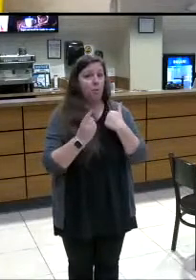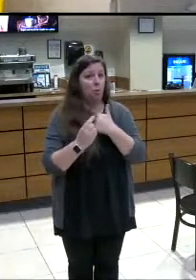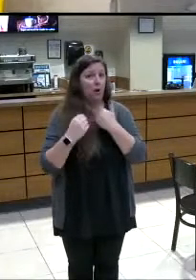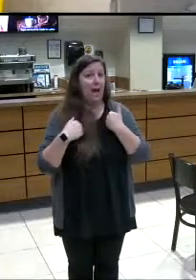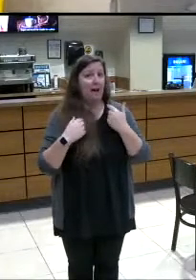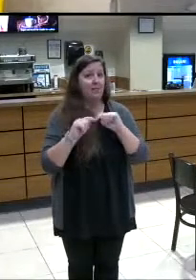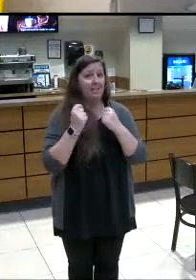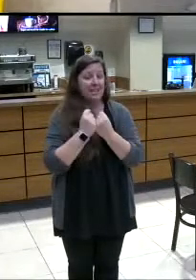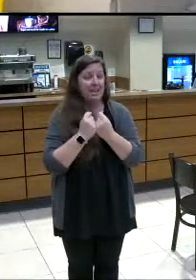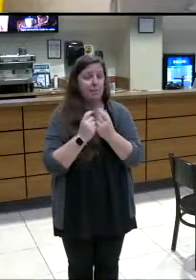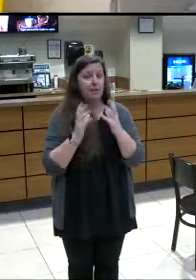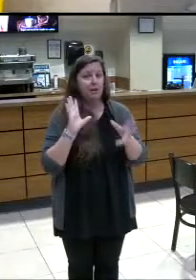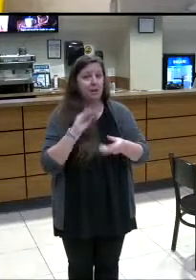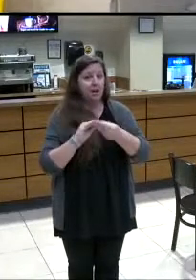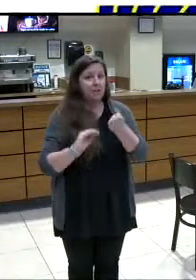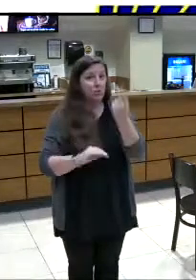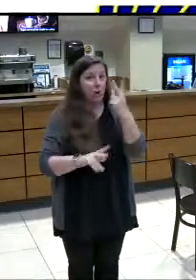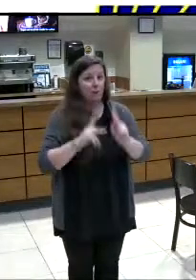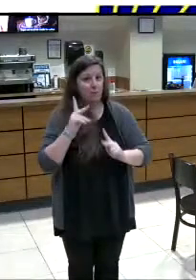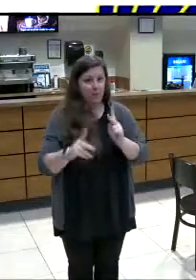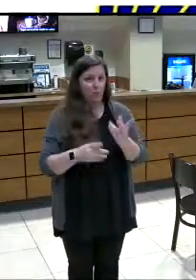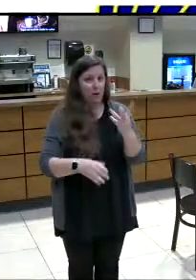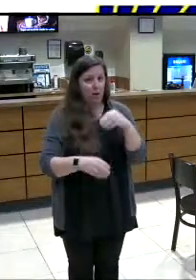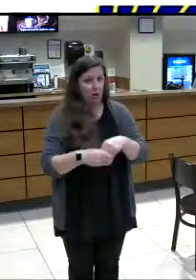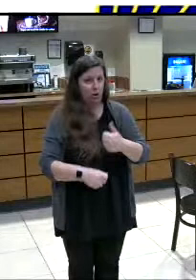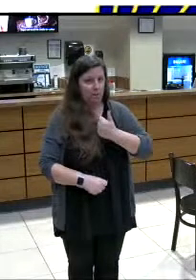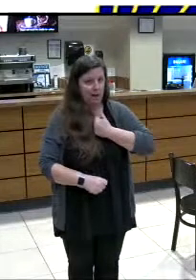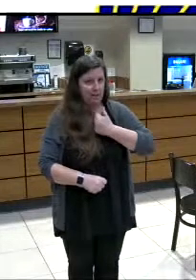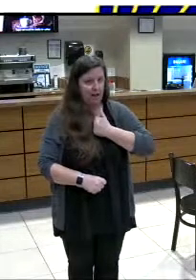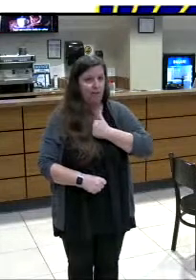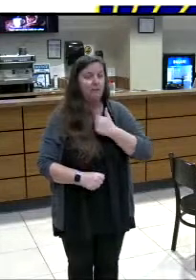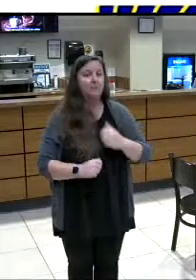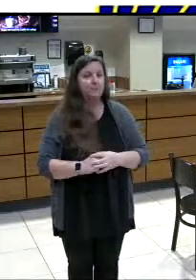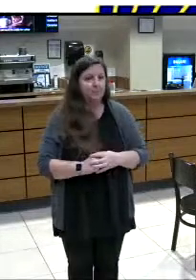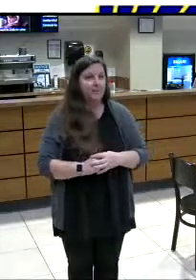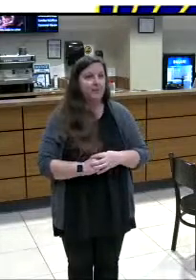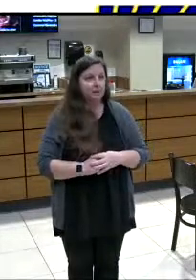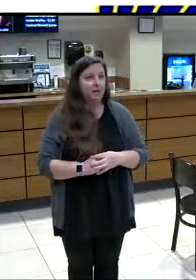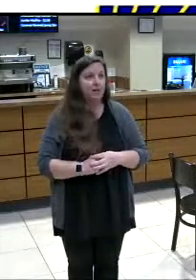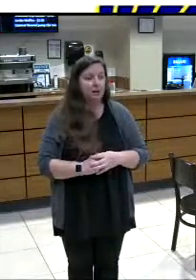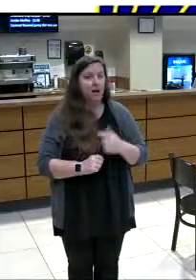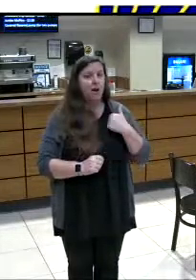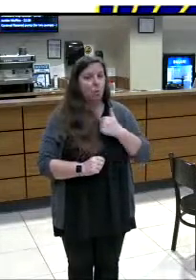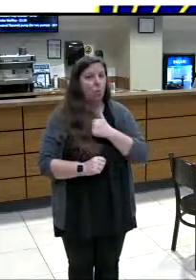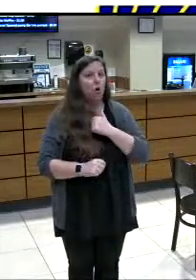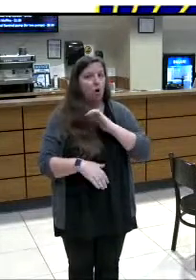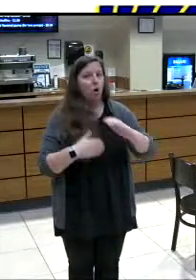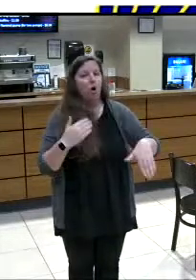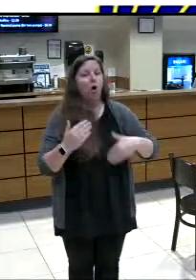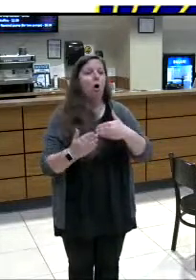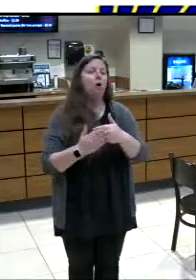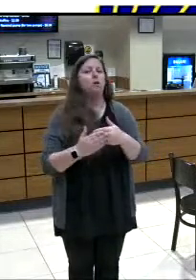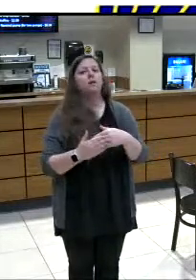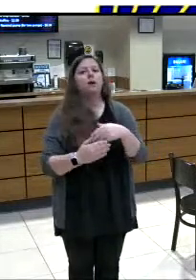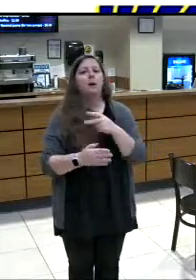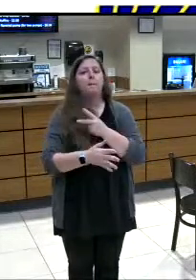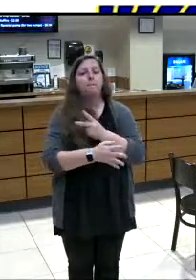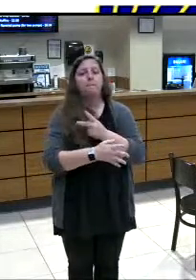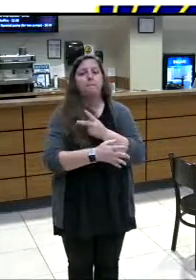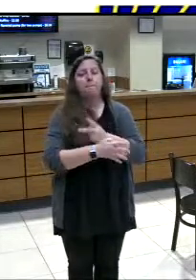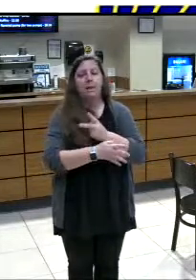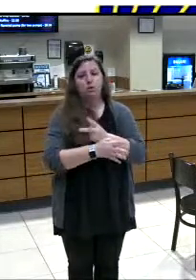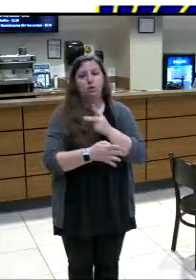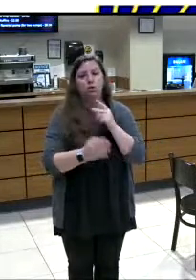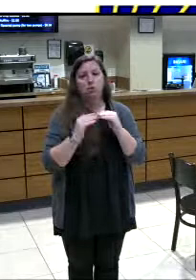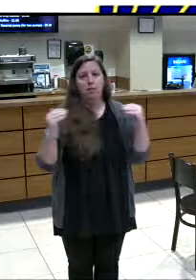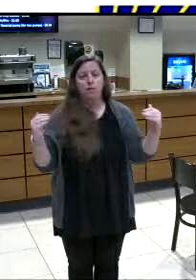that includes myself. And we're all, of course, master level social workers. And I just wanted to